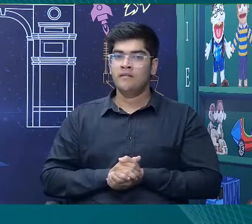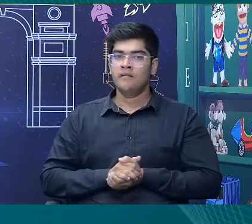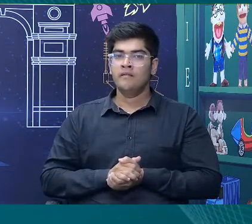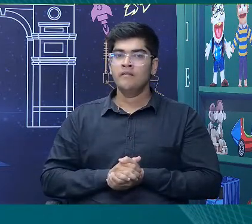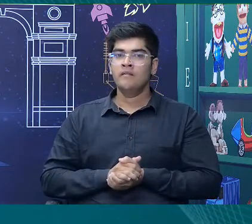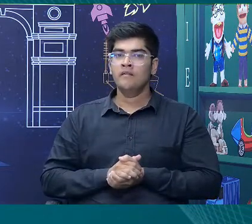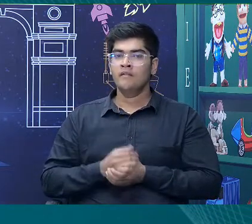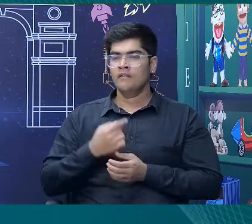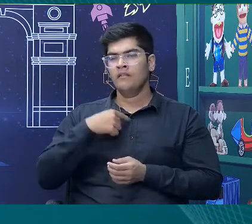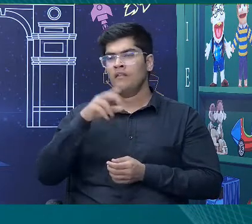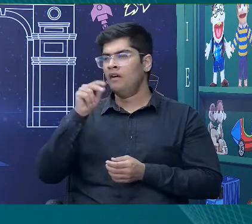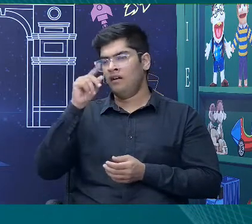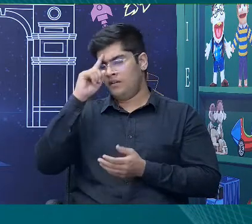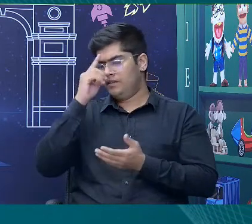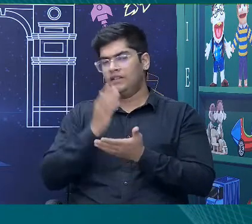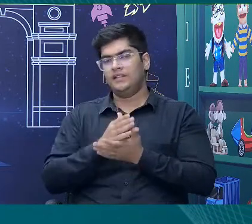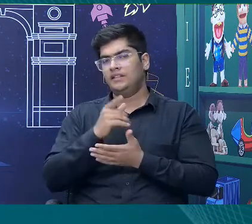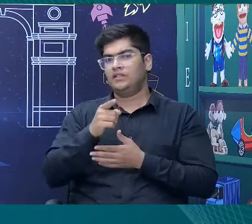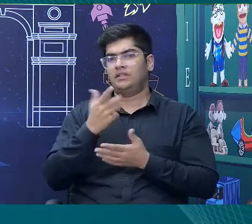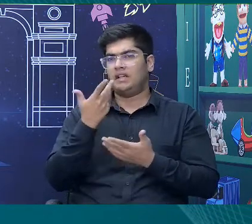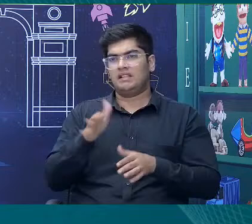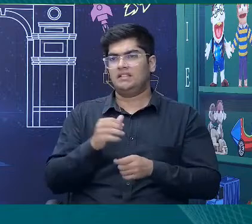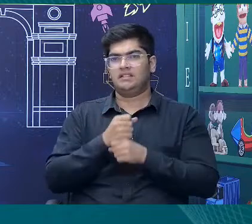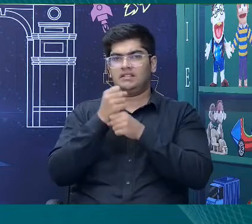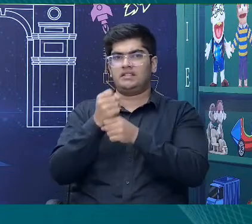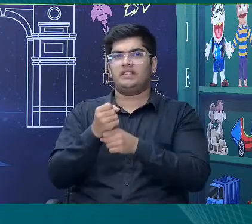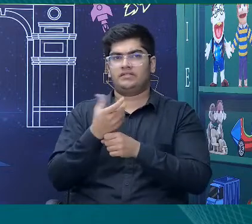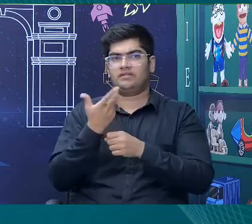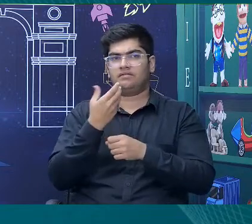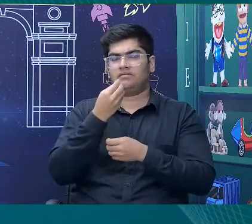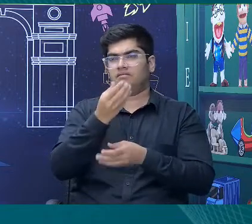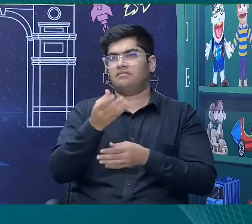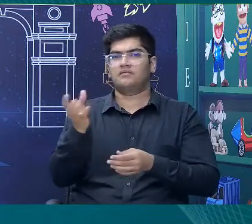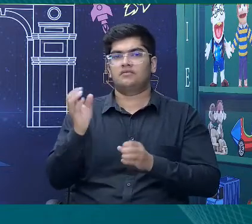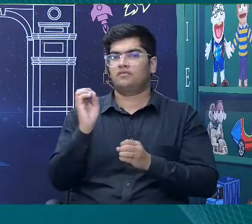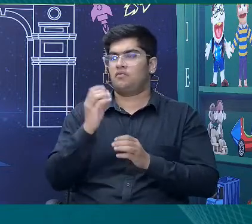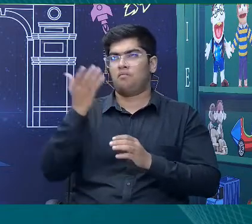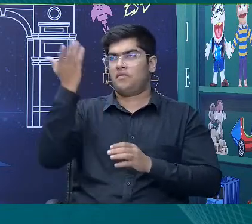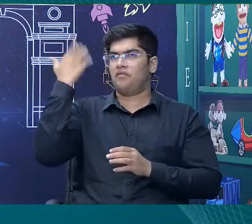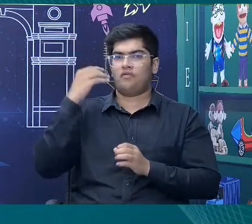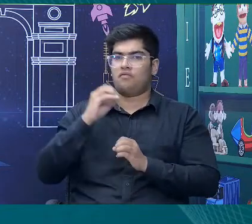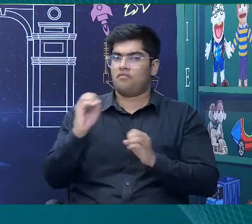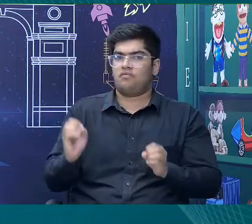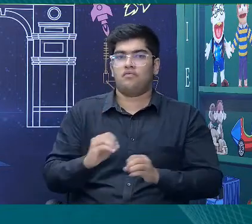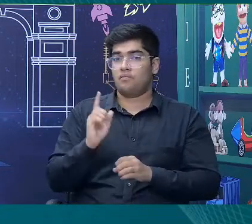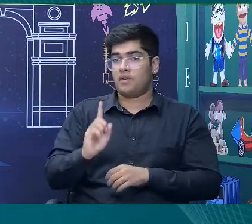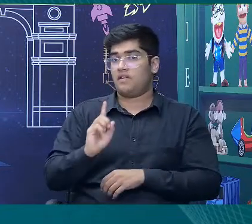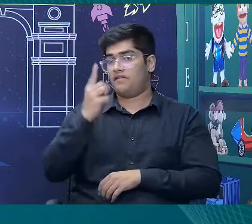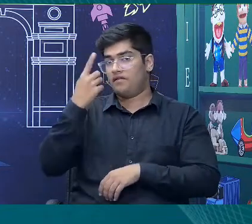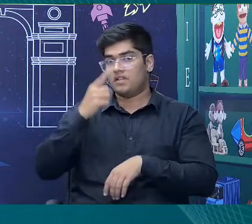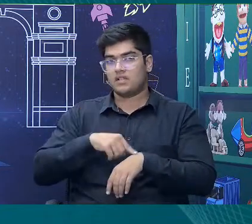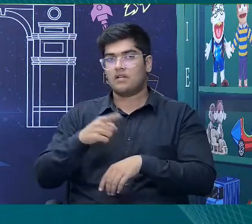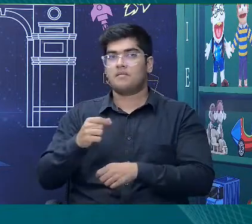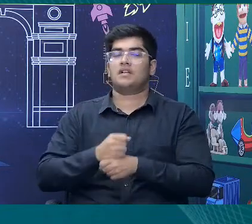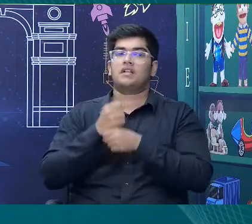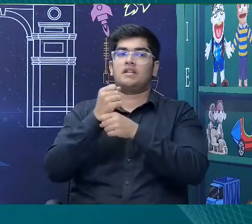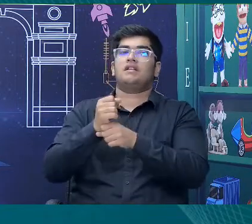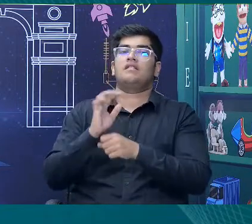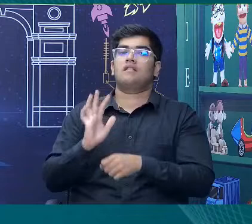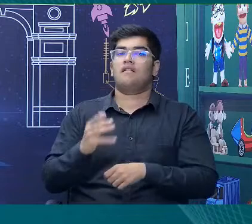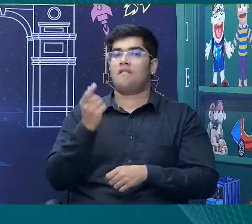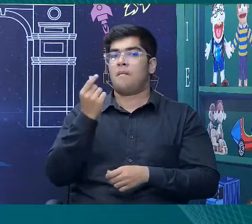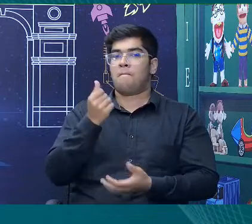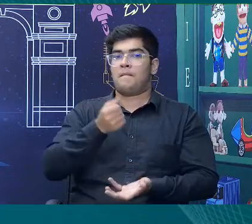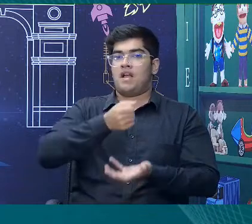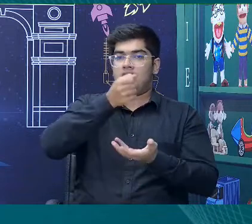I don't believe that he would have left a gift to anybody before this in his life. But here he leaves a rat trap for